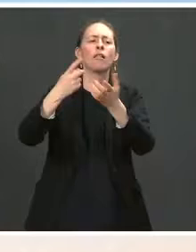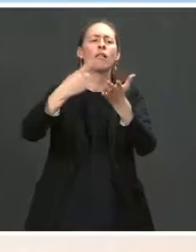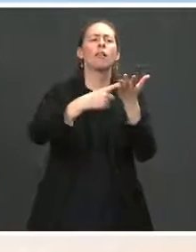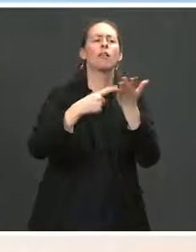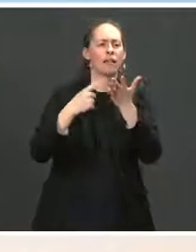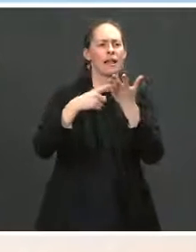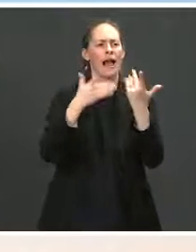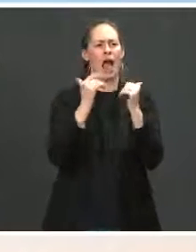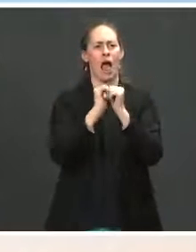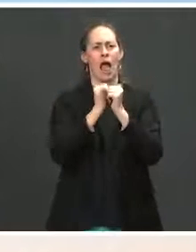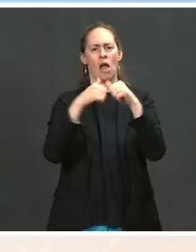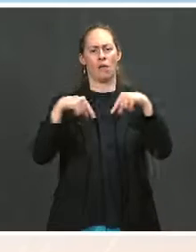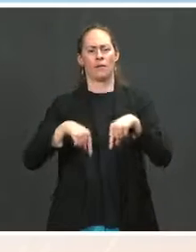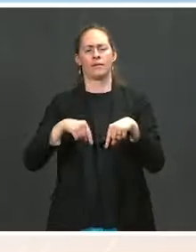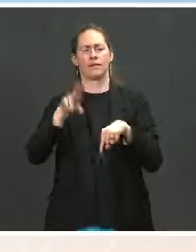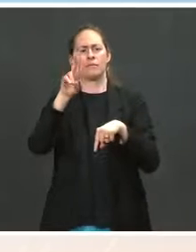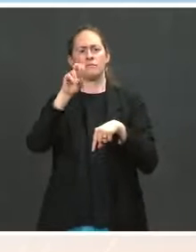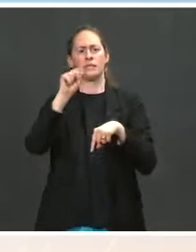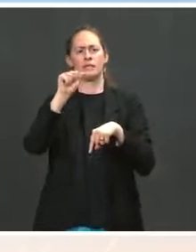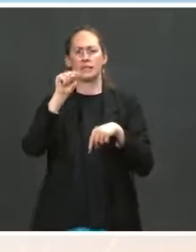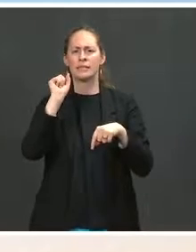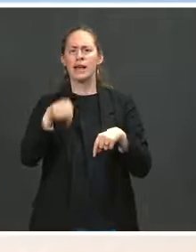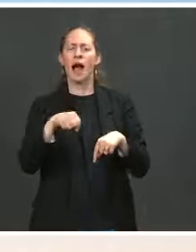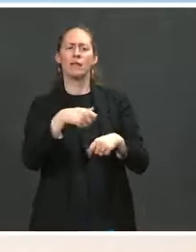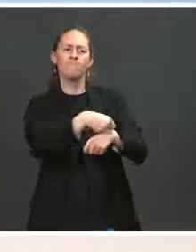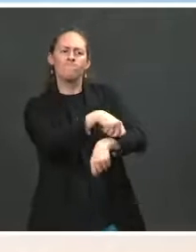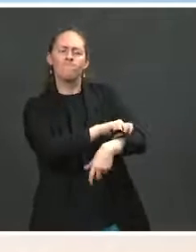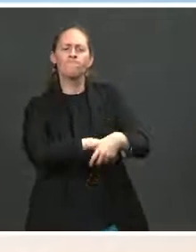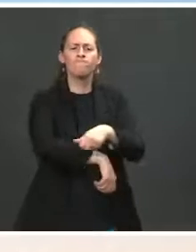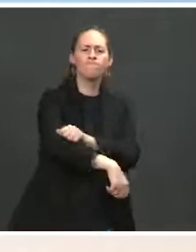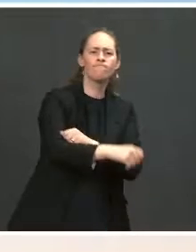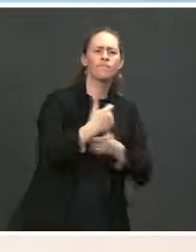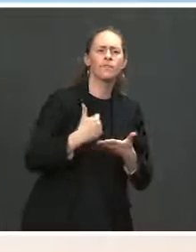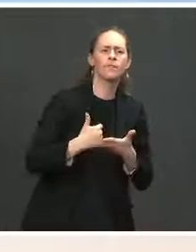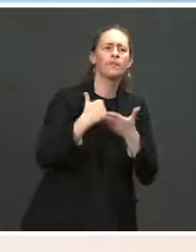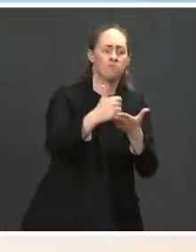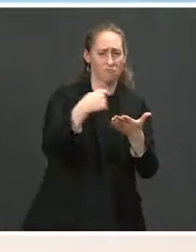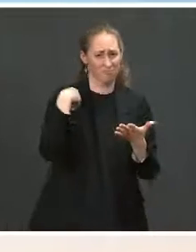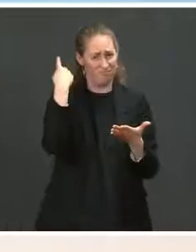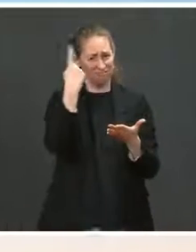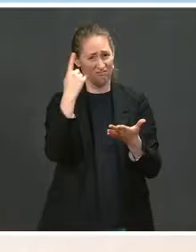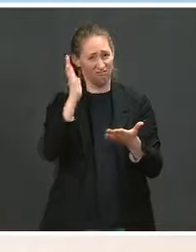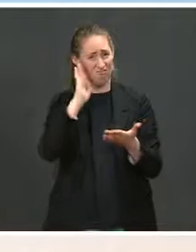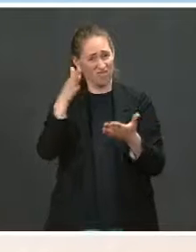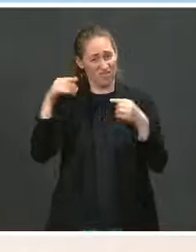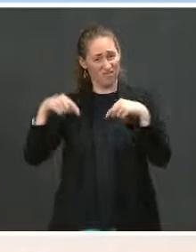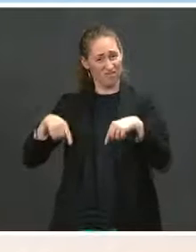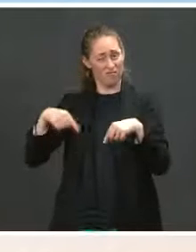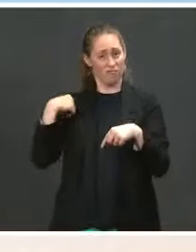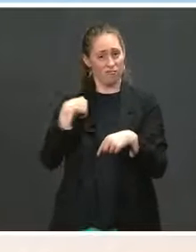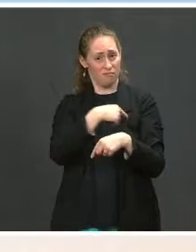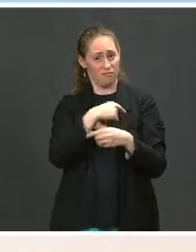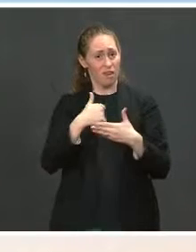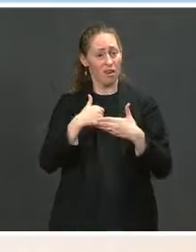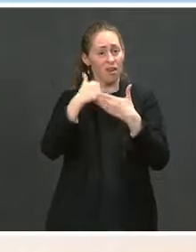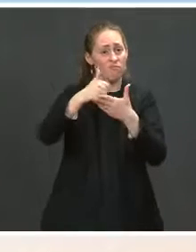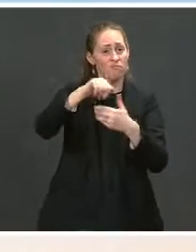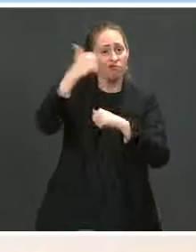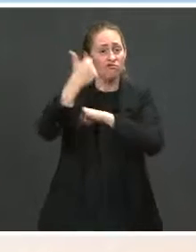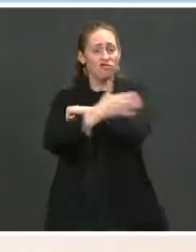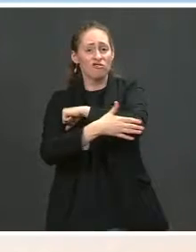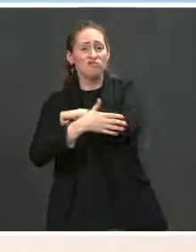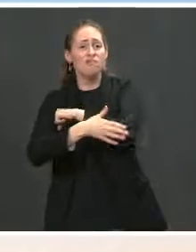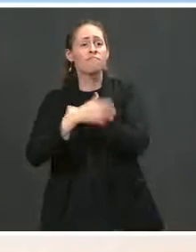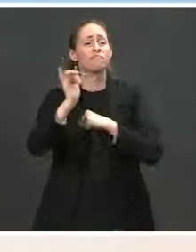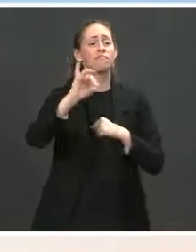more helpful. Mm-hmm. So is the United States providing additional help to Brazil, like sending oxygen